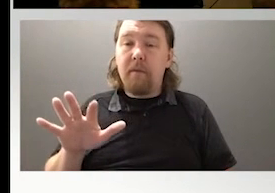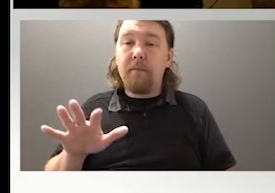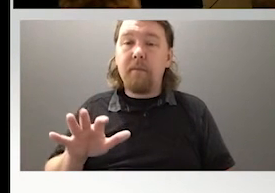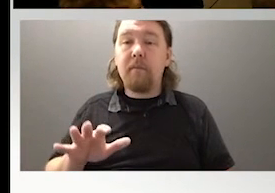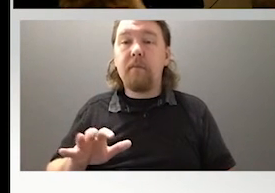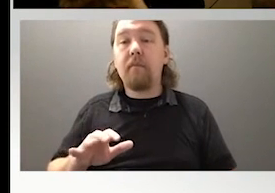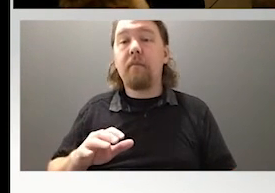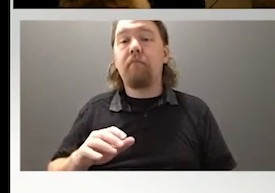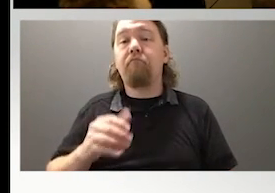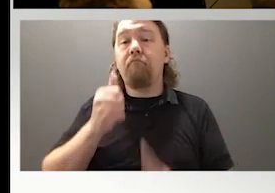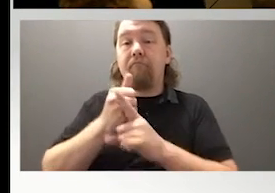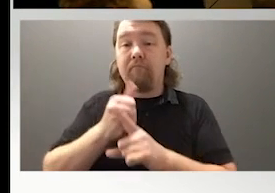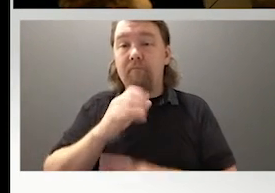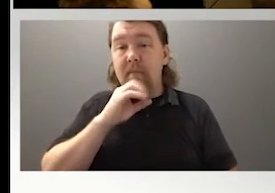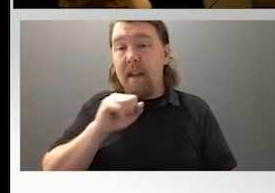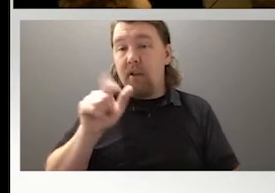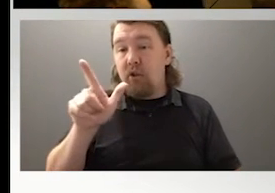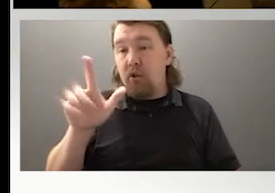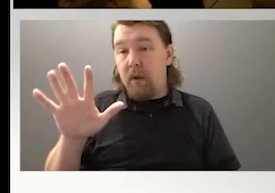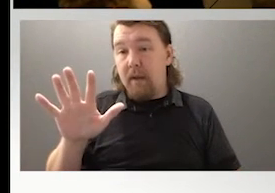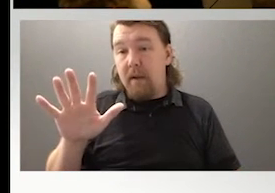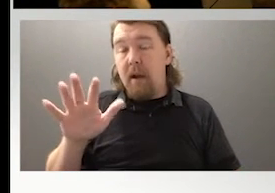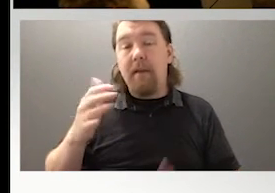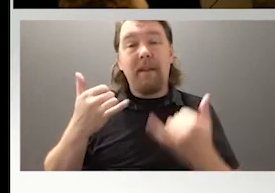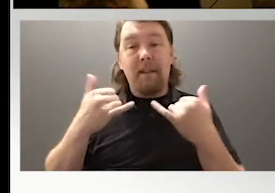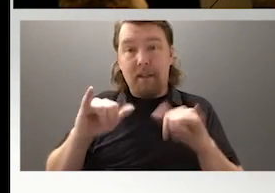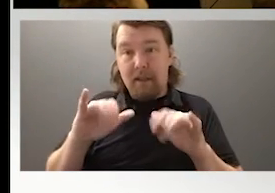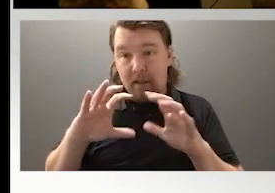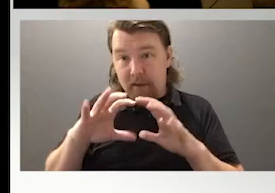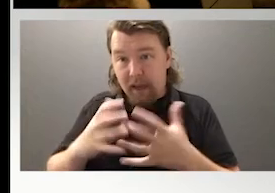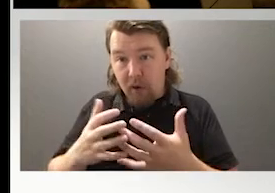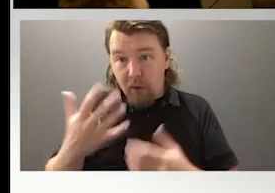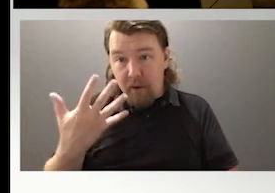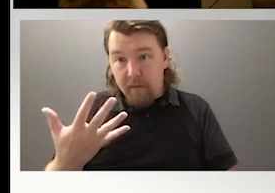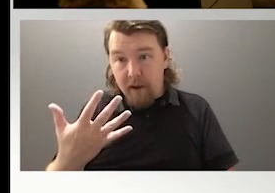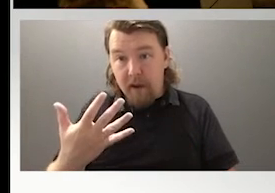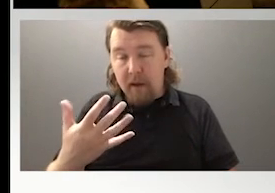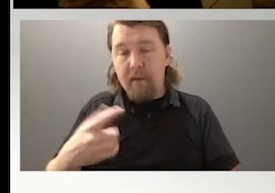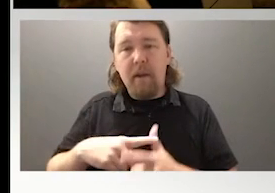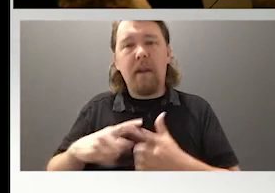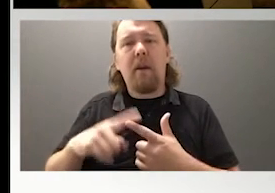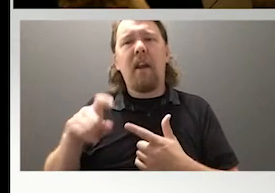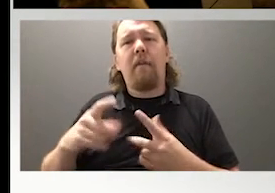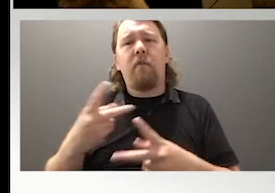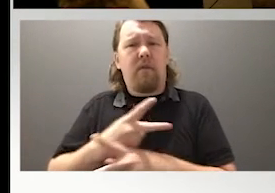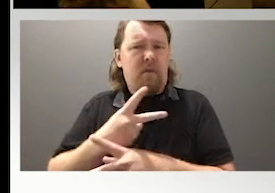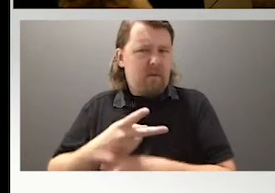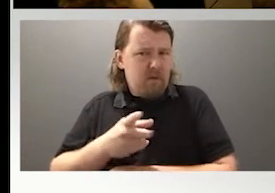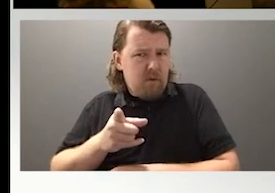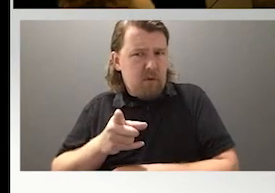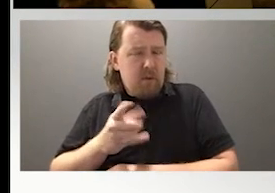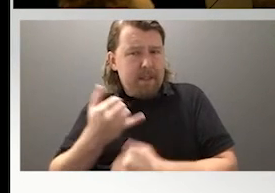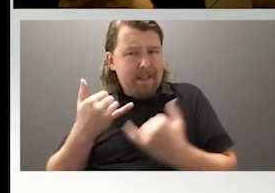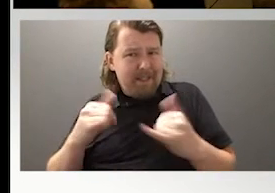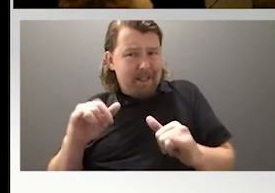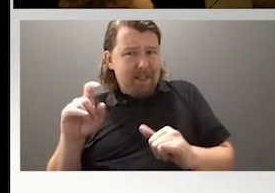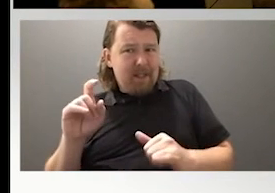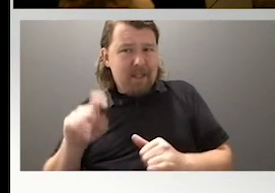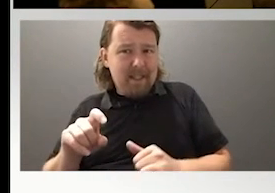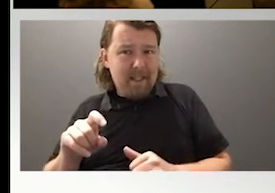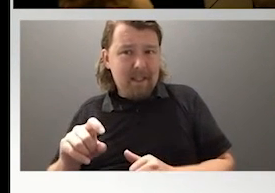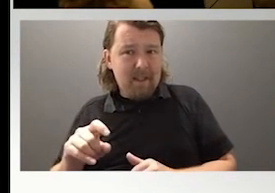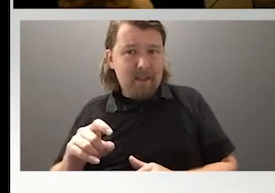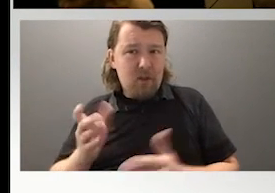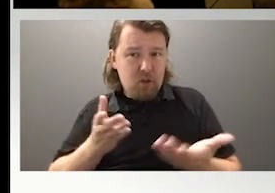If by the age of 25, they're still in category 5, we need to figure out if you still meet that